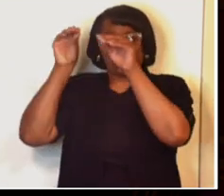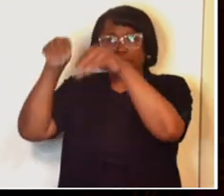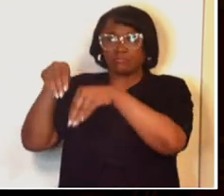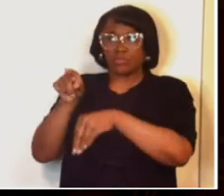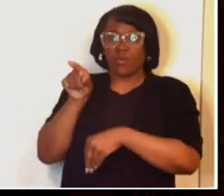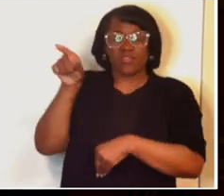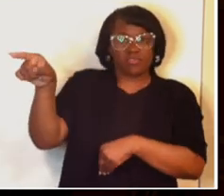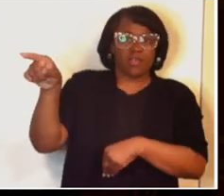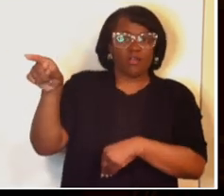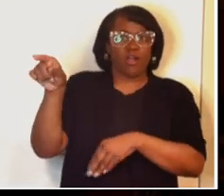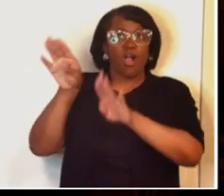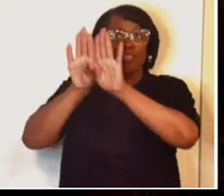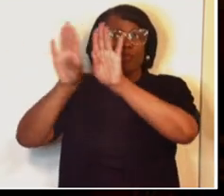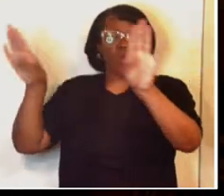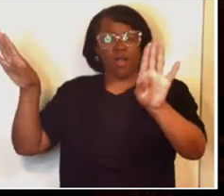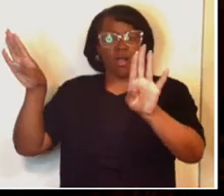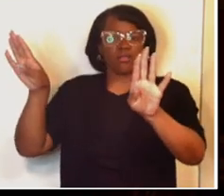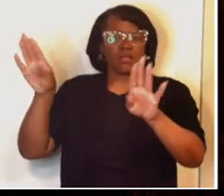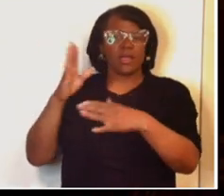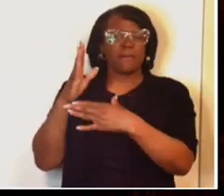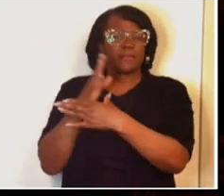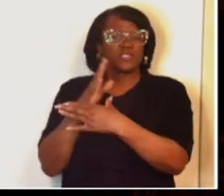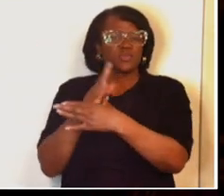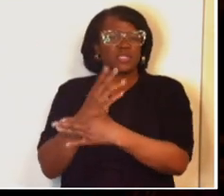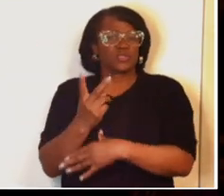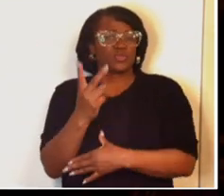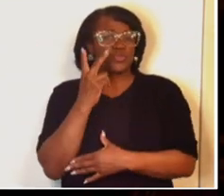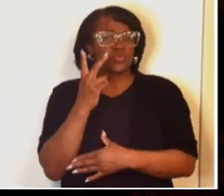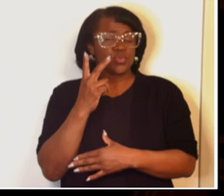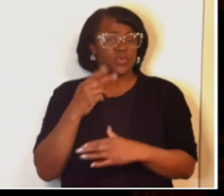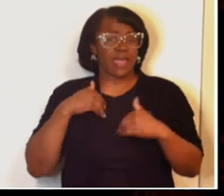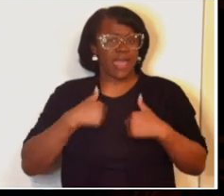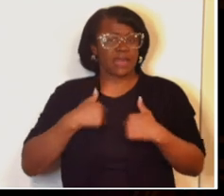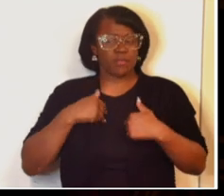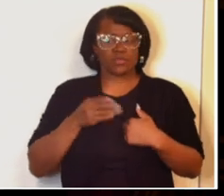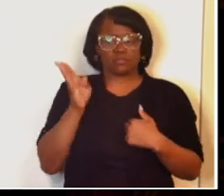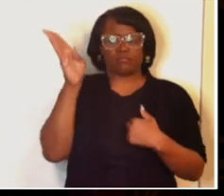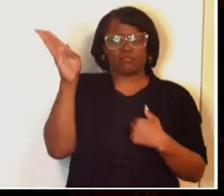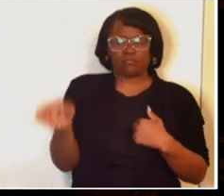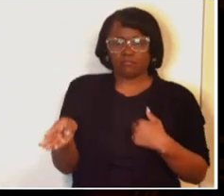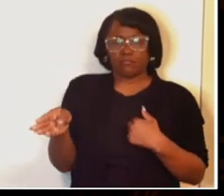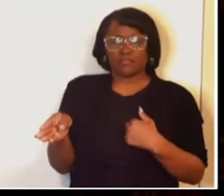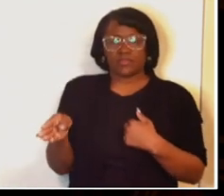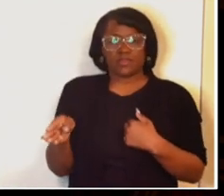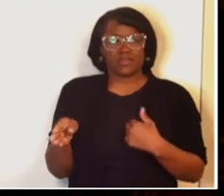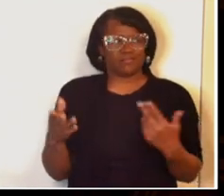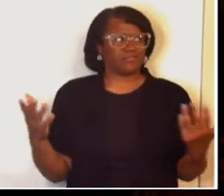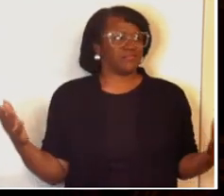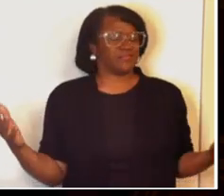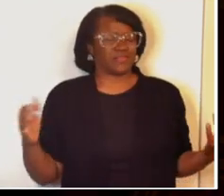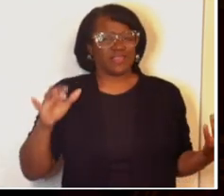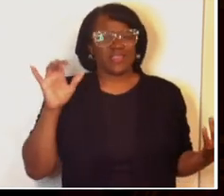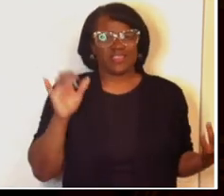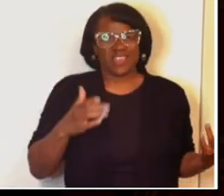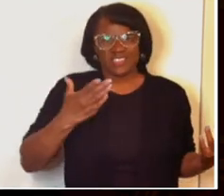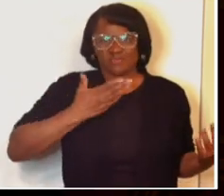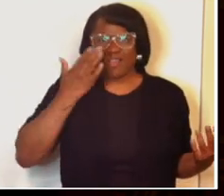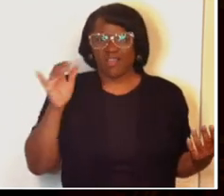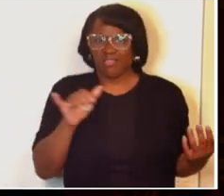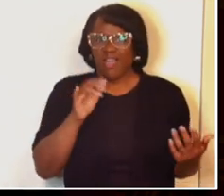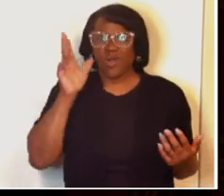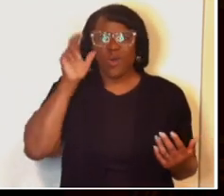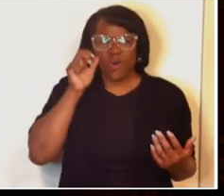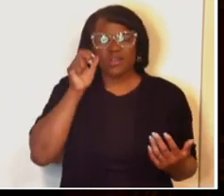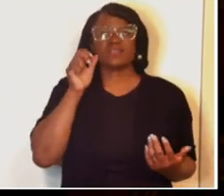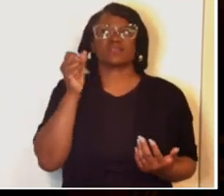on the wall between two animal stalls. No wonder there had been the extra pungent odor of horse. The